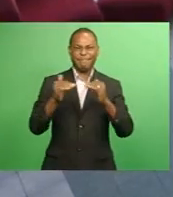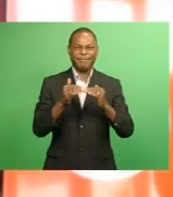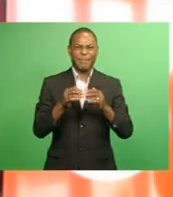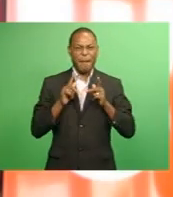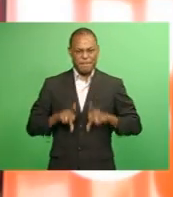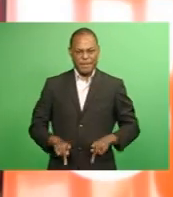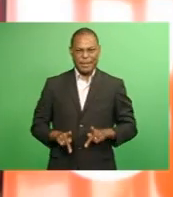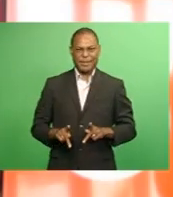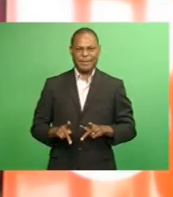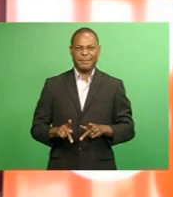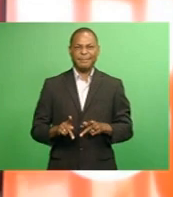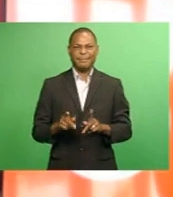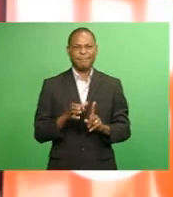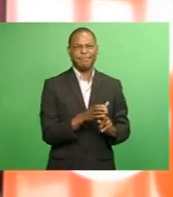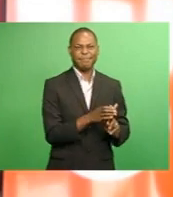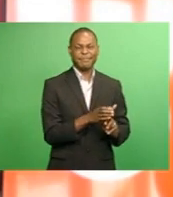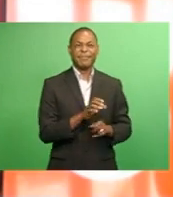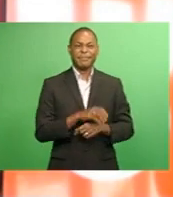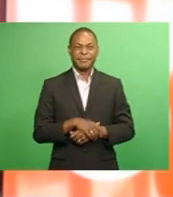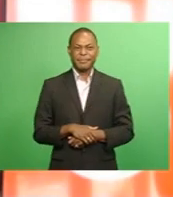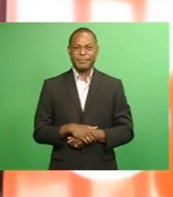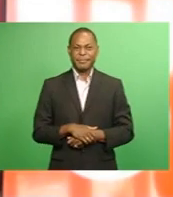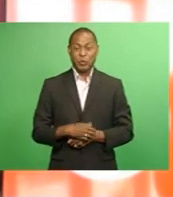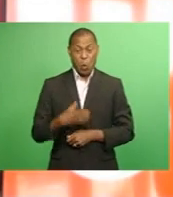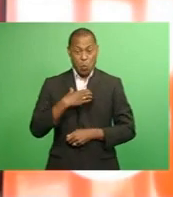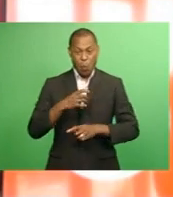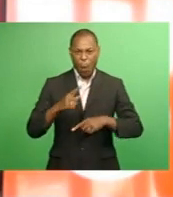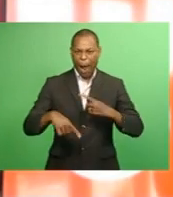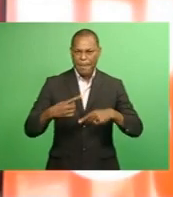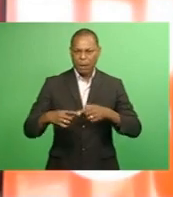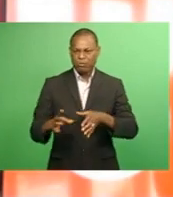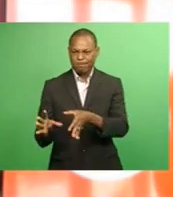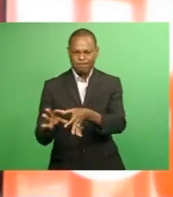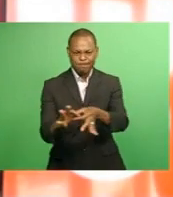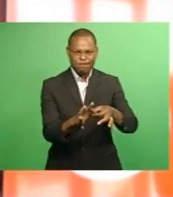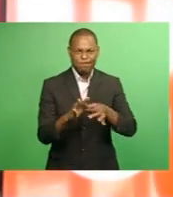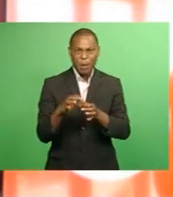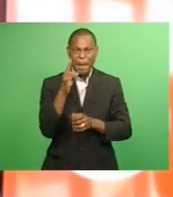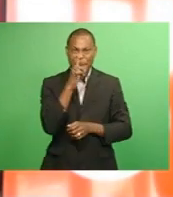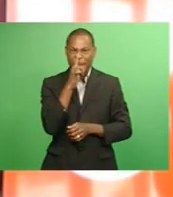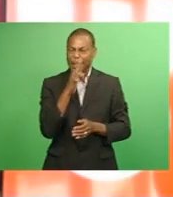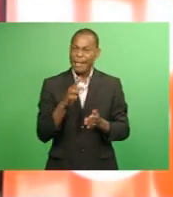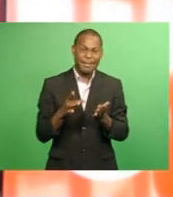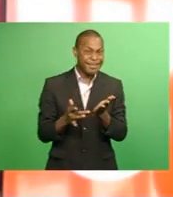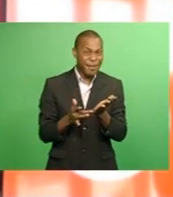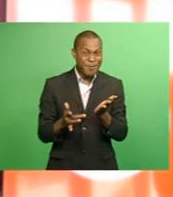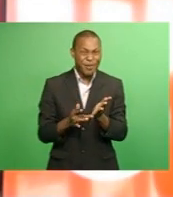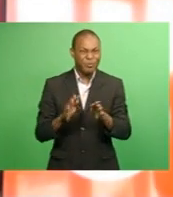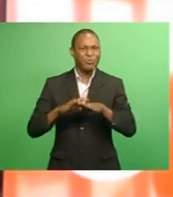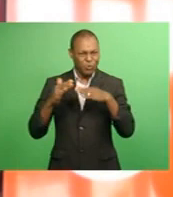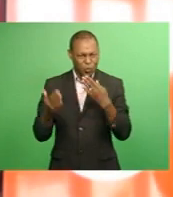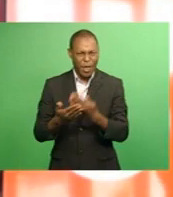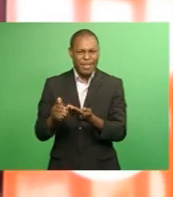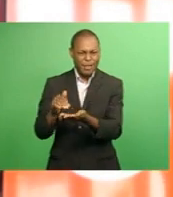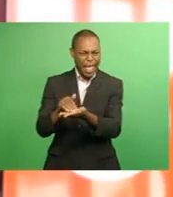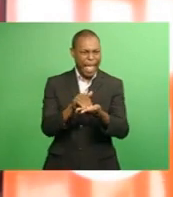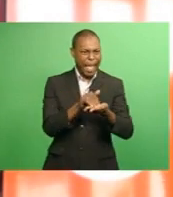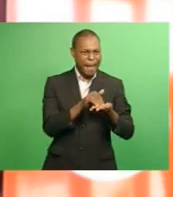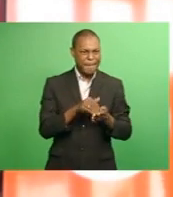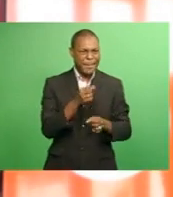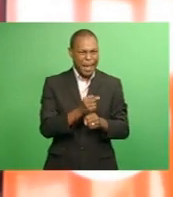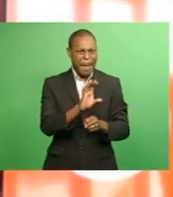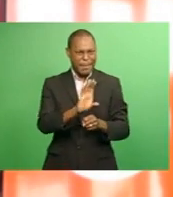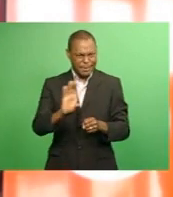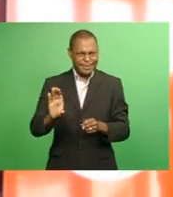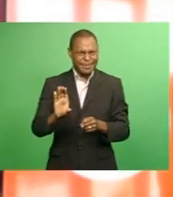lockdowns. Because it is now more about connecting our people and technologies together, which will help us to grow and sustain